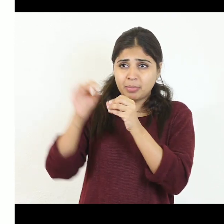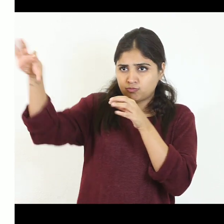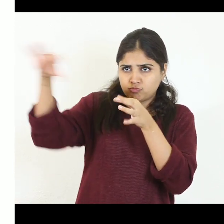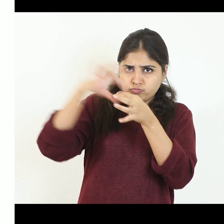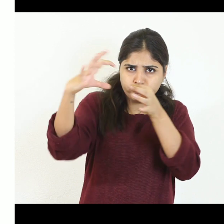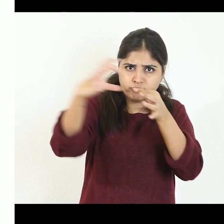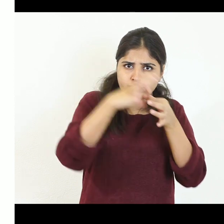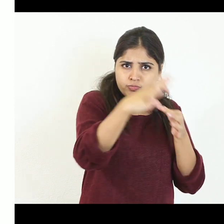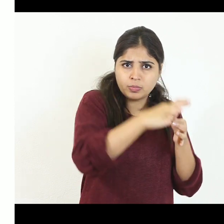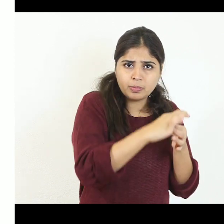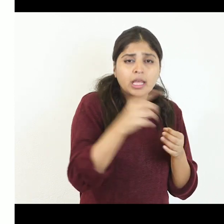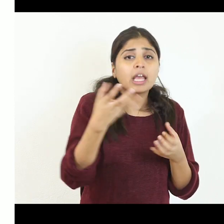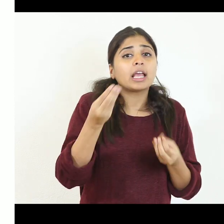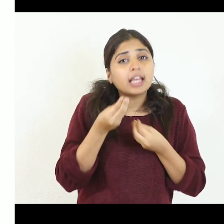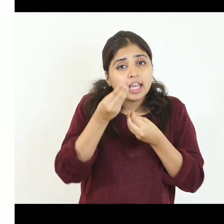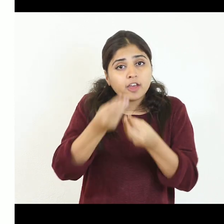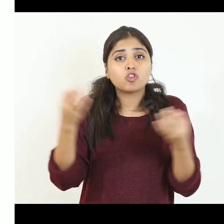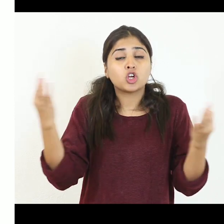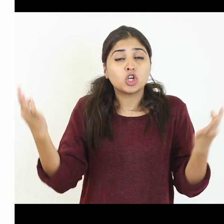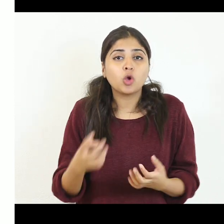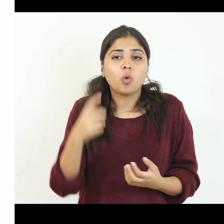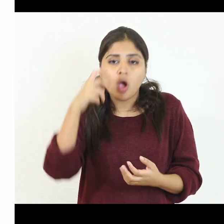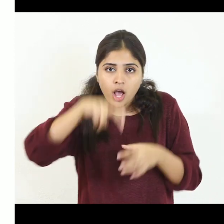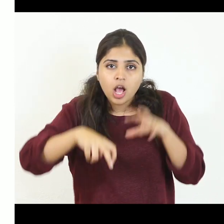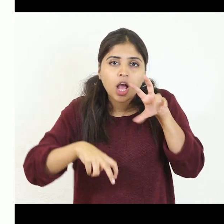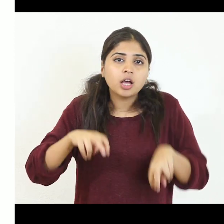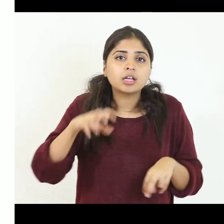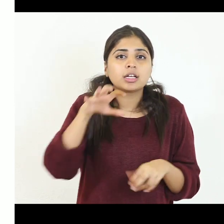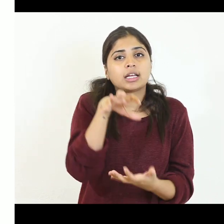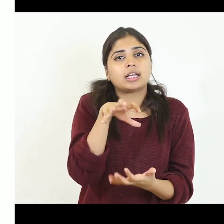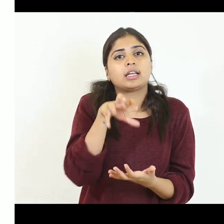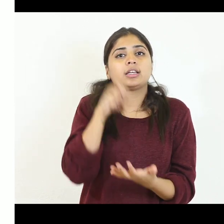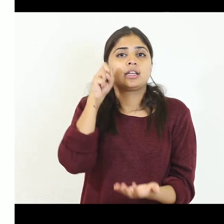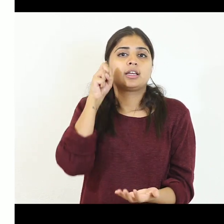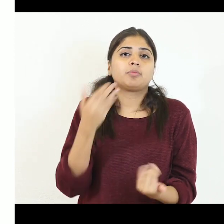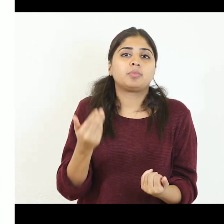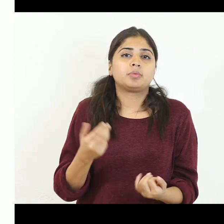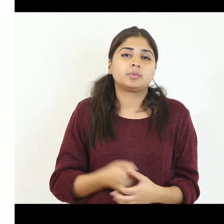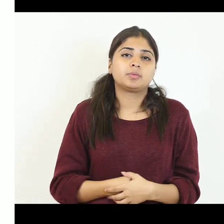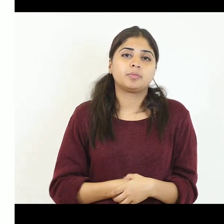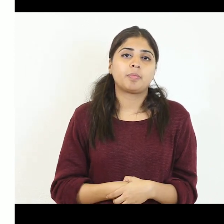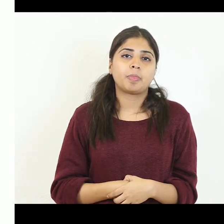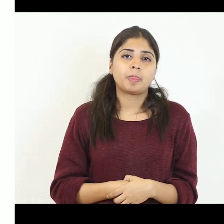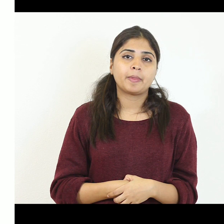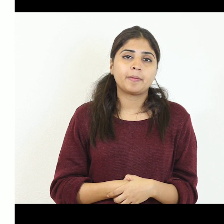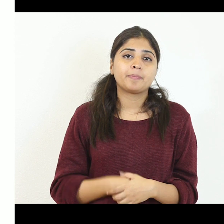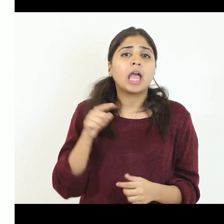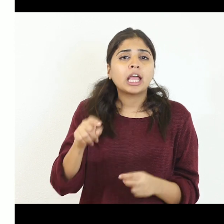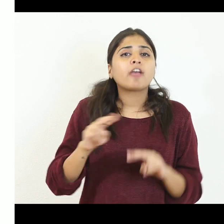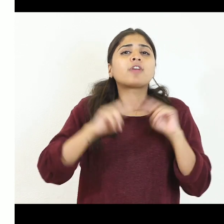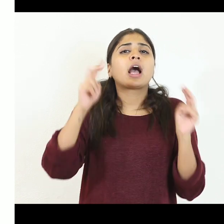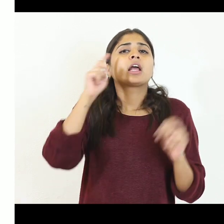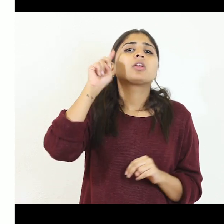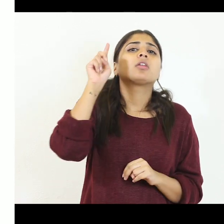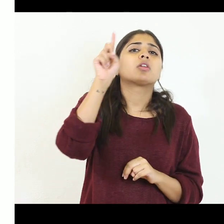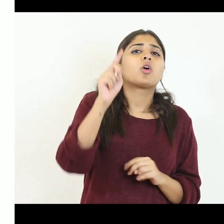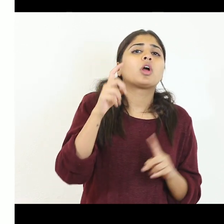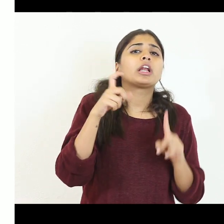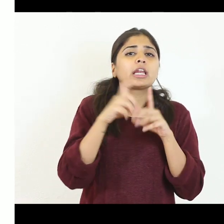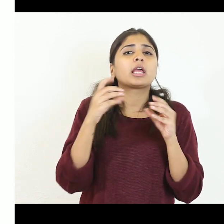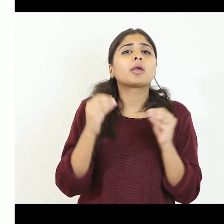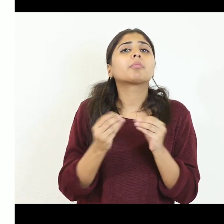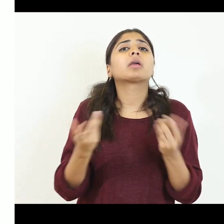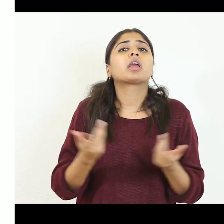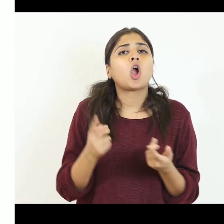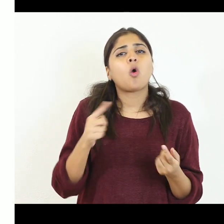into the data. The ultimate goal of a database is not just to store data, but to